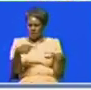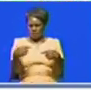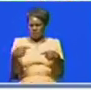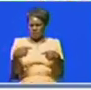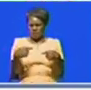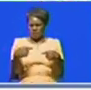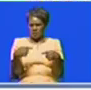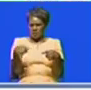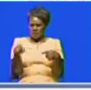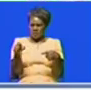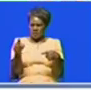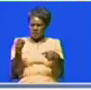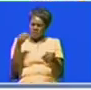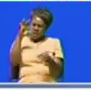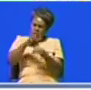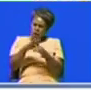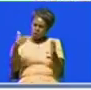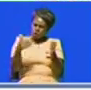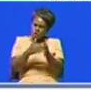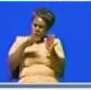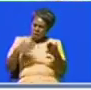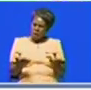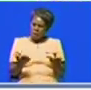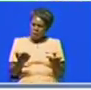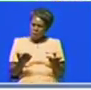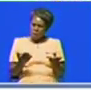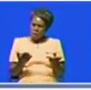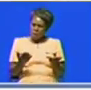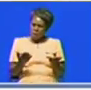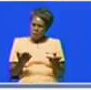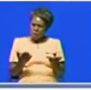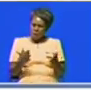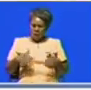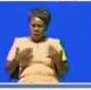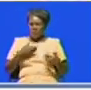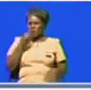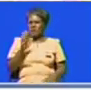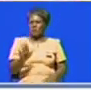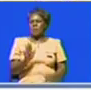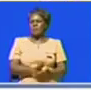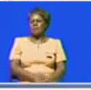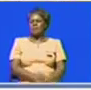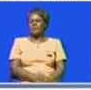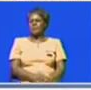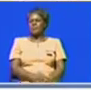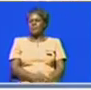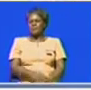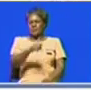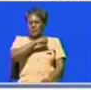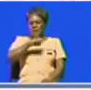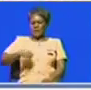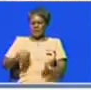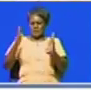exactly that they intend to make sure that there are no elections on October 17th? I'm happy to answer, but let's start here. Senator